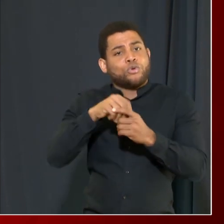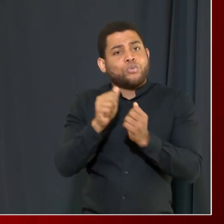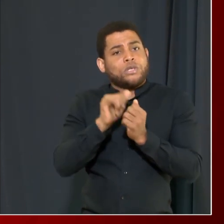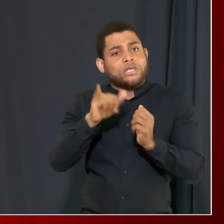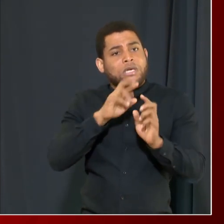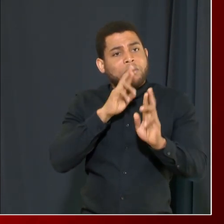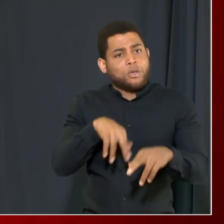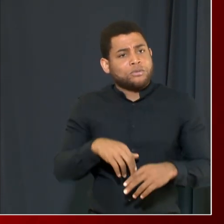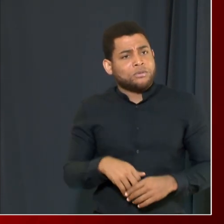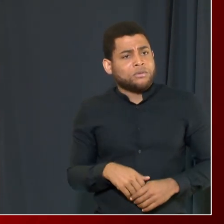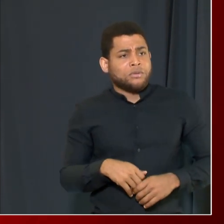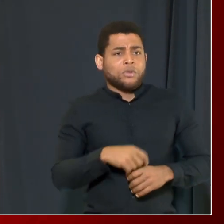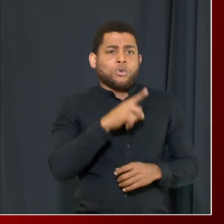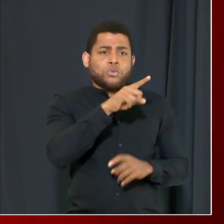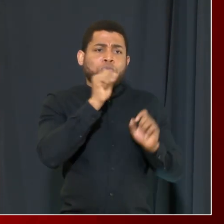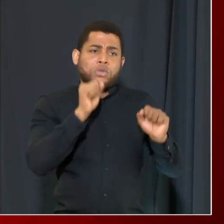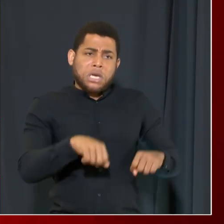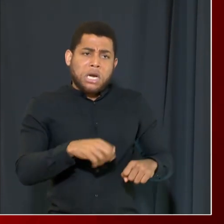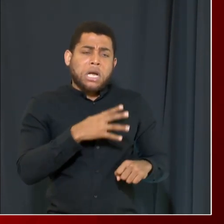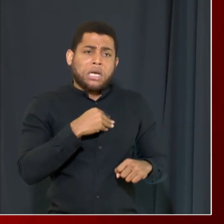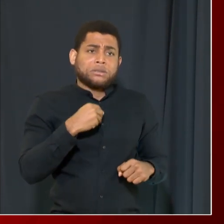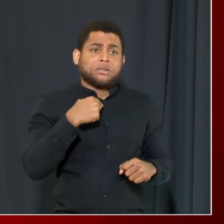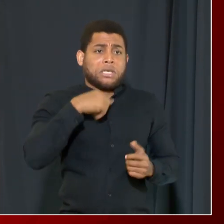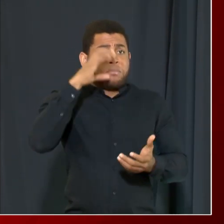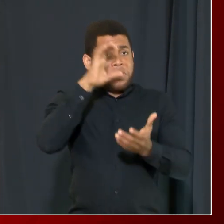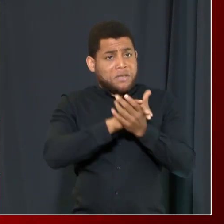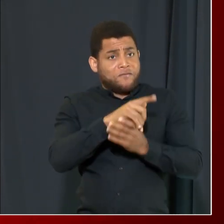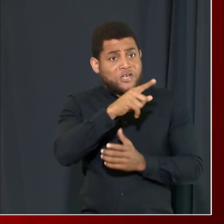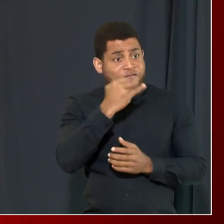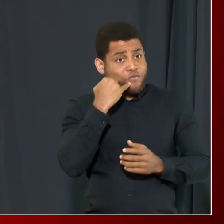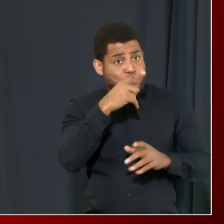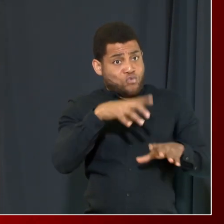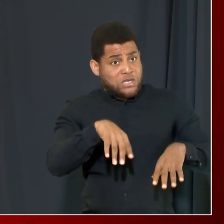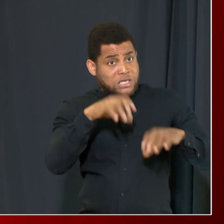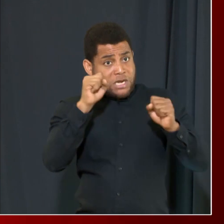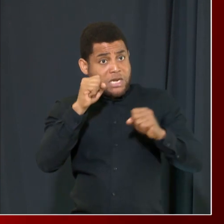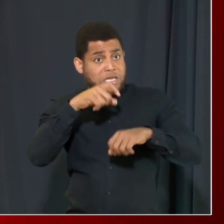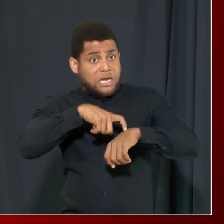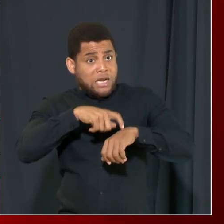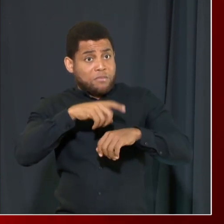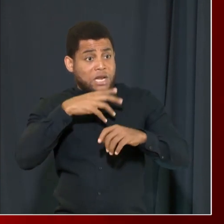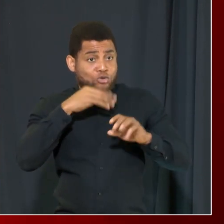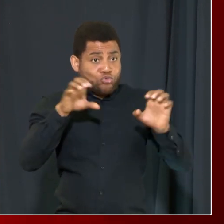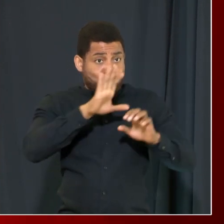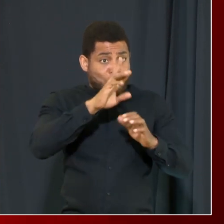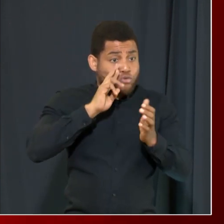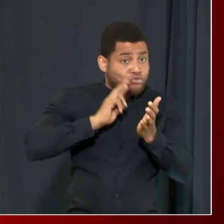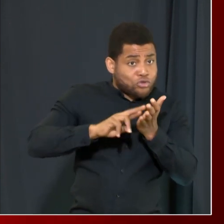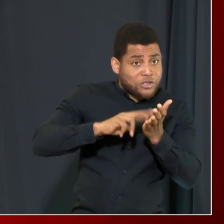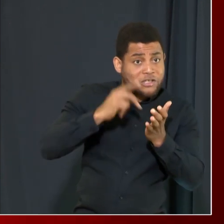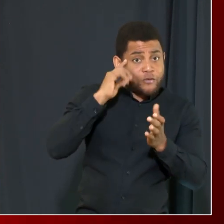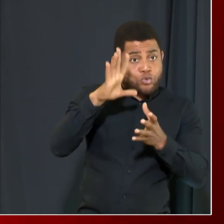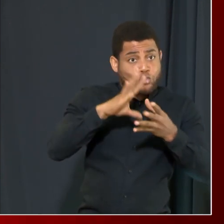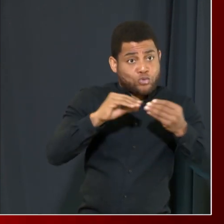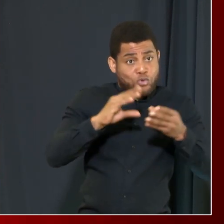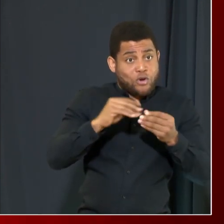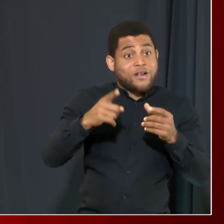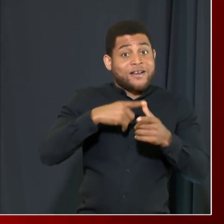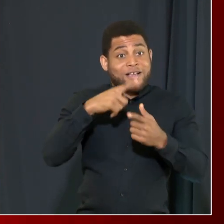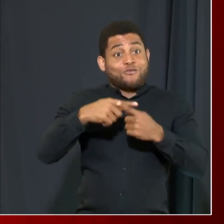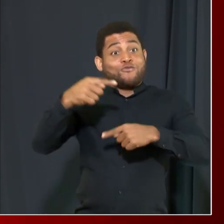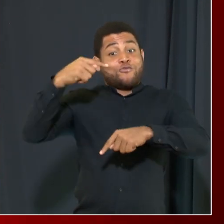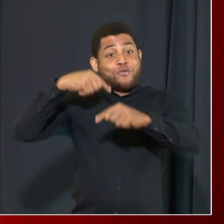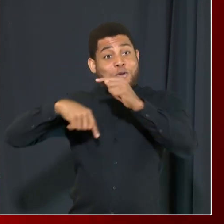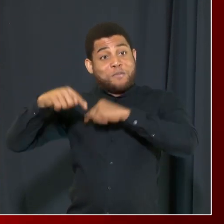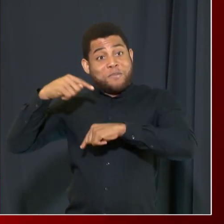can, and I'm sure that if you would take some time and do some research for your stories, you can go back to